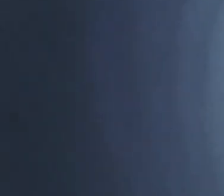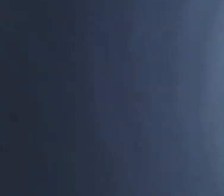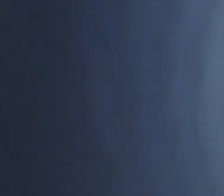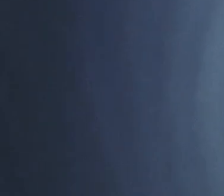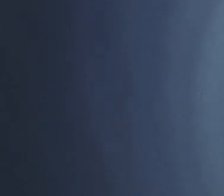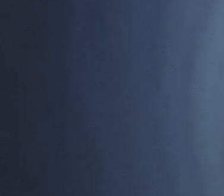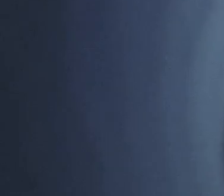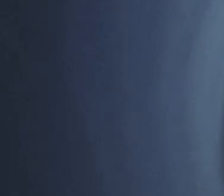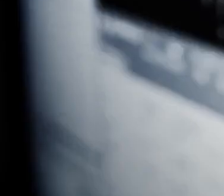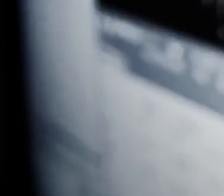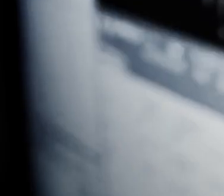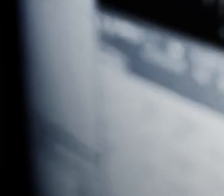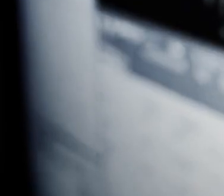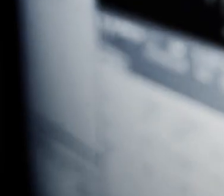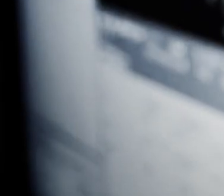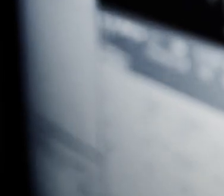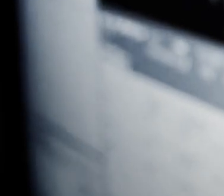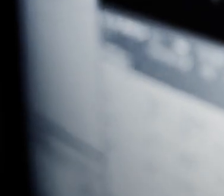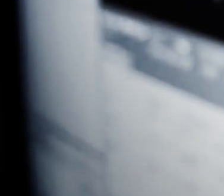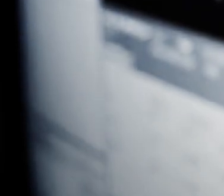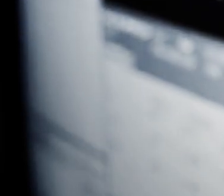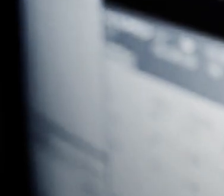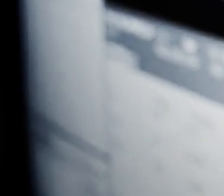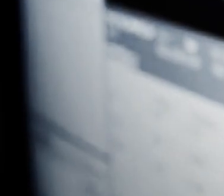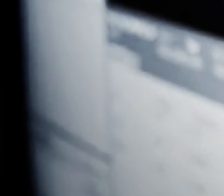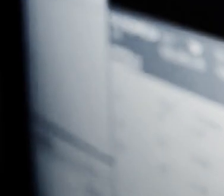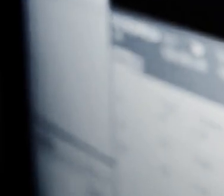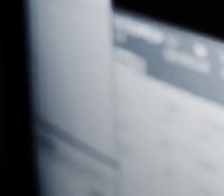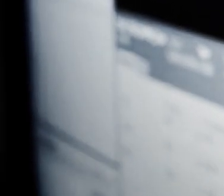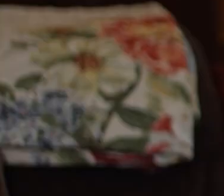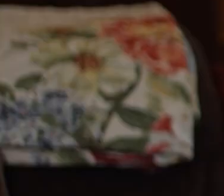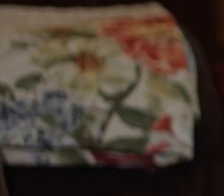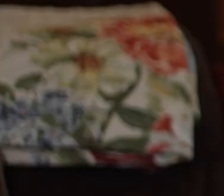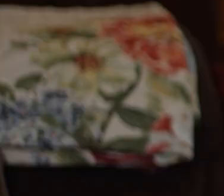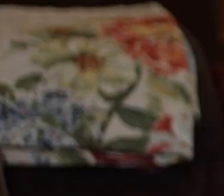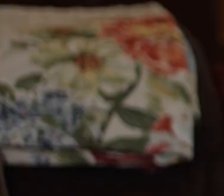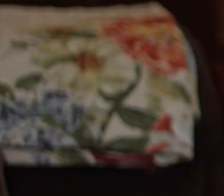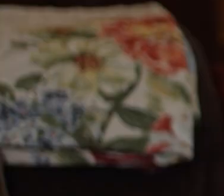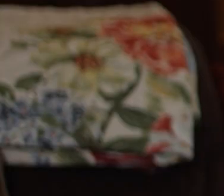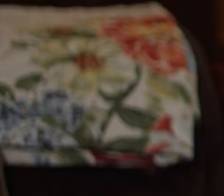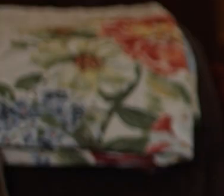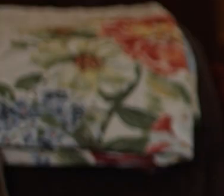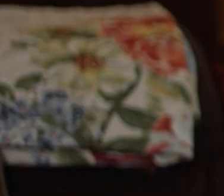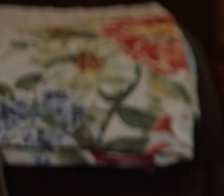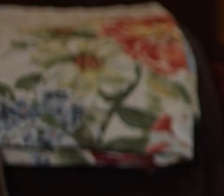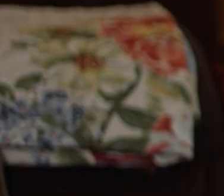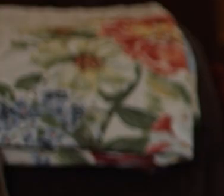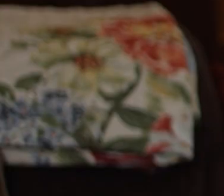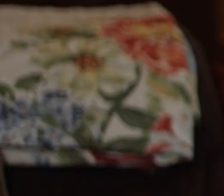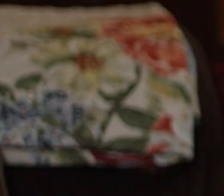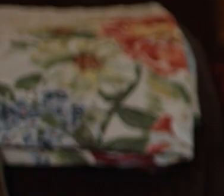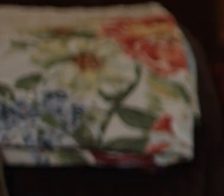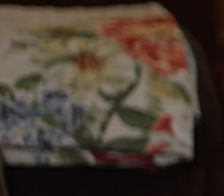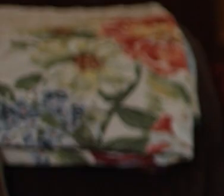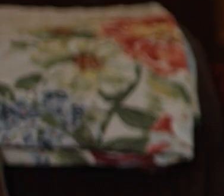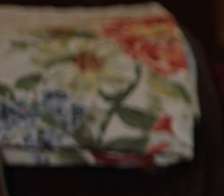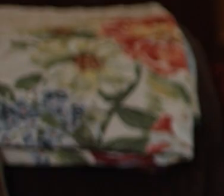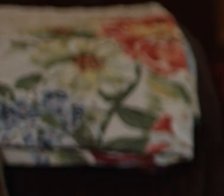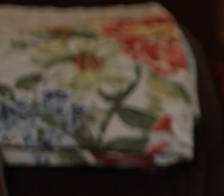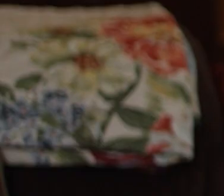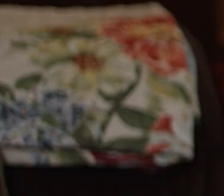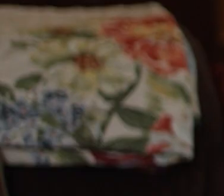The news that came back was unimaginable. It was a pretty emotional call to have to call your husband and say, it's cancer,